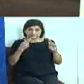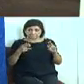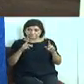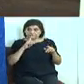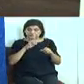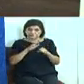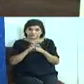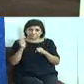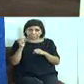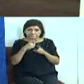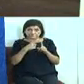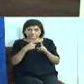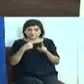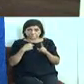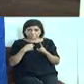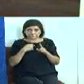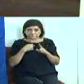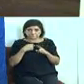me?